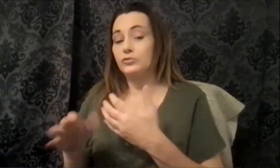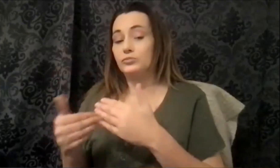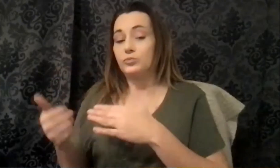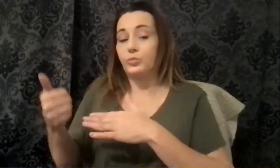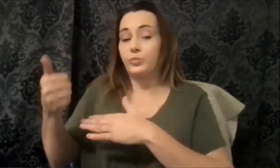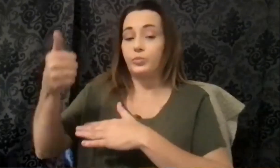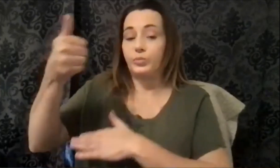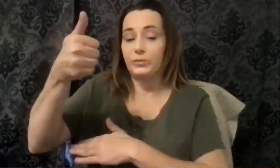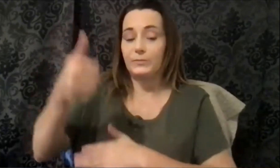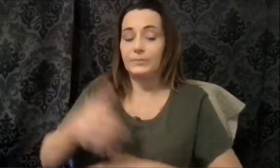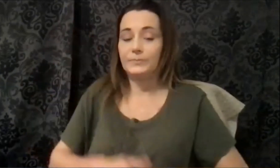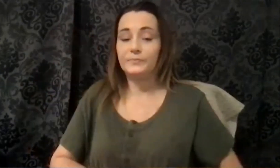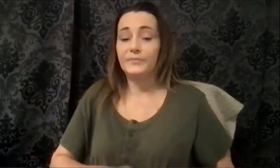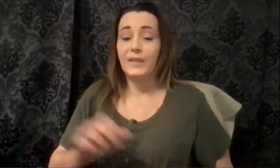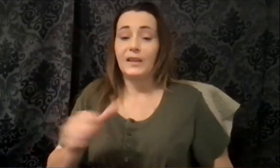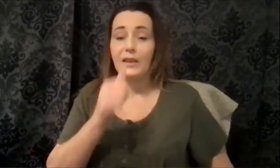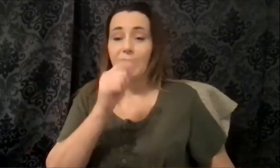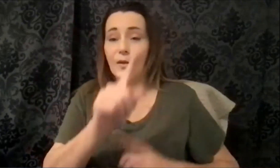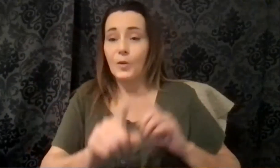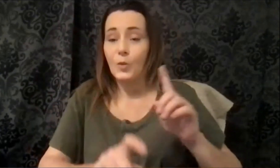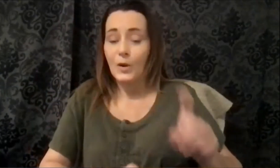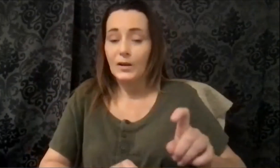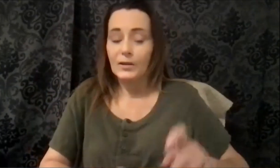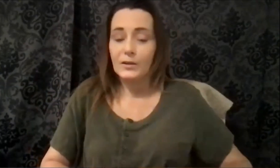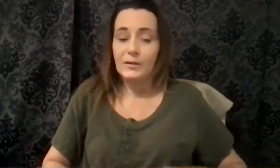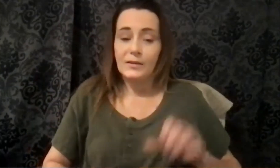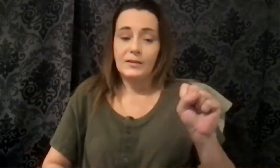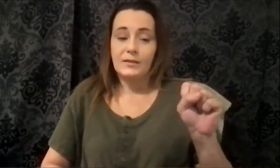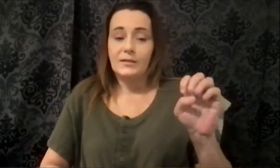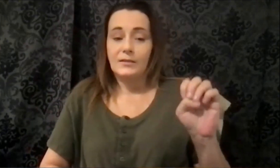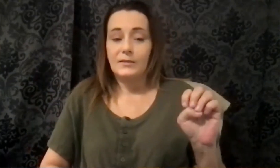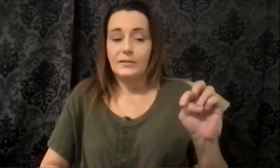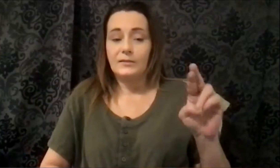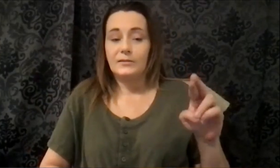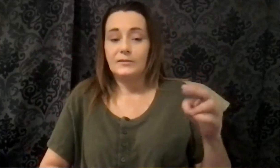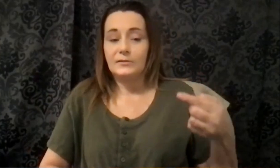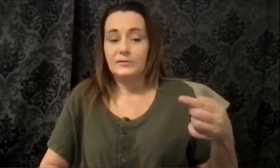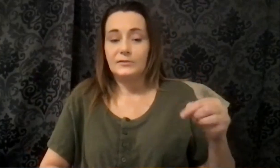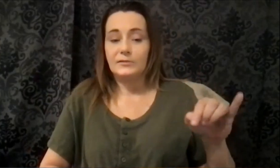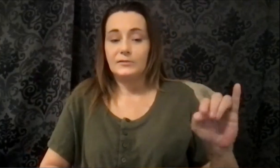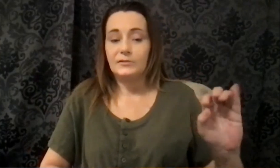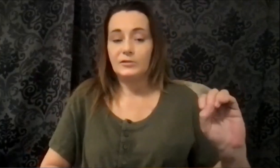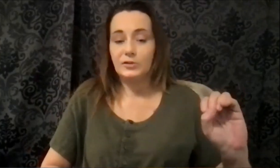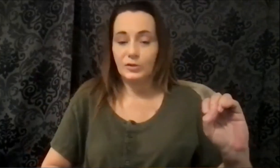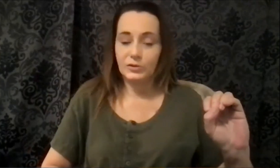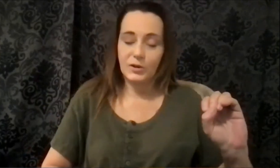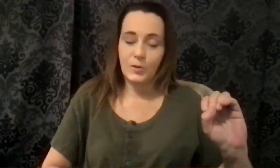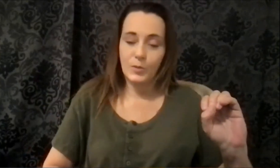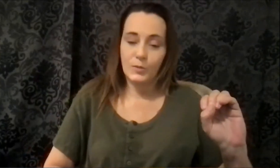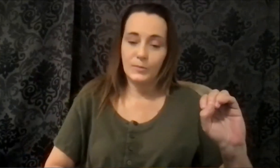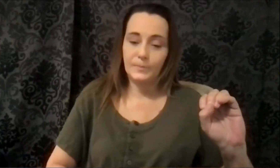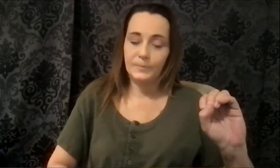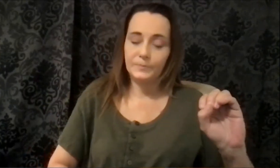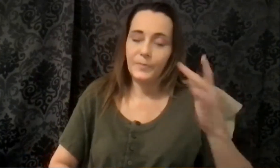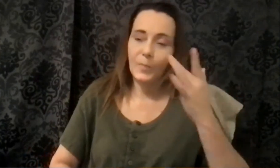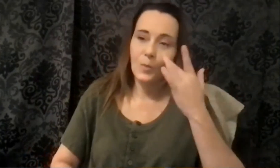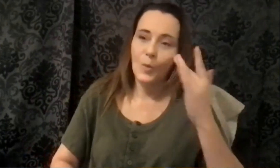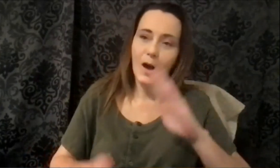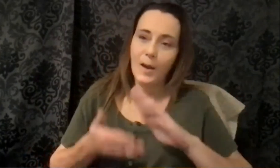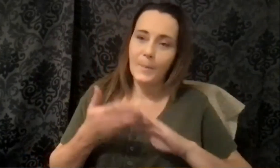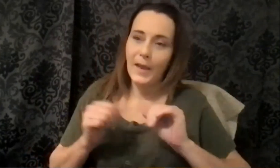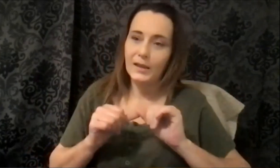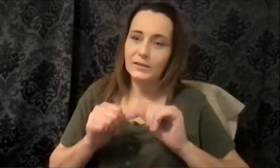Okay, are there any other questions? I got one here for Sergio, and that was, why maintain the